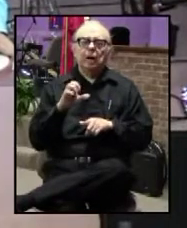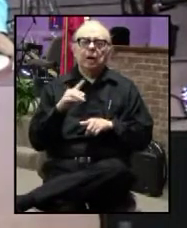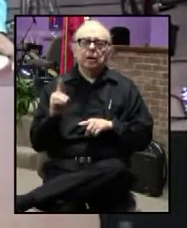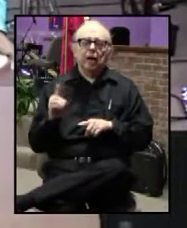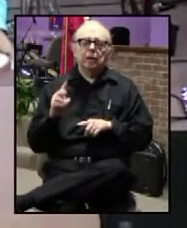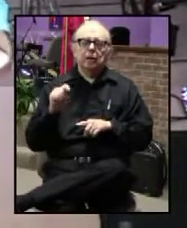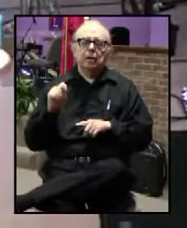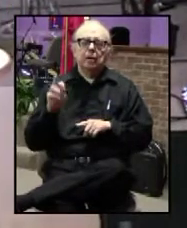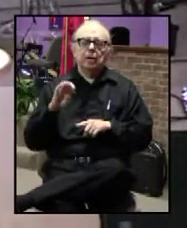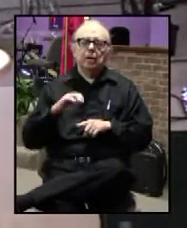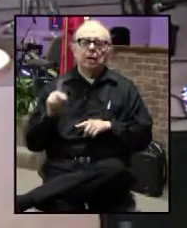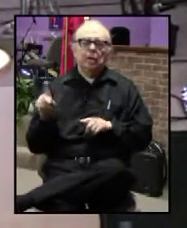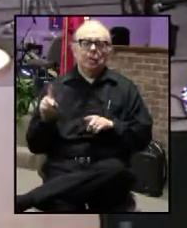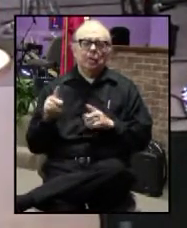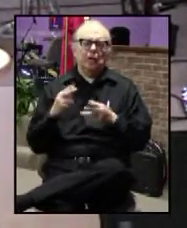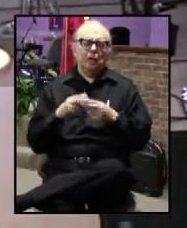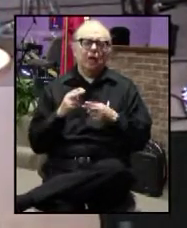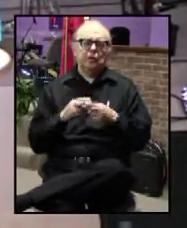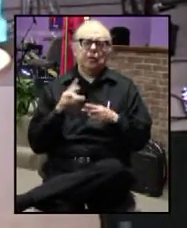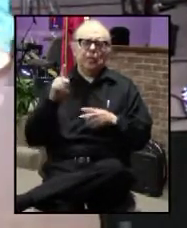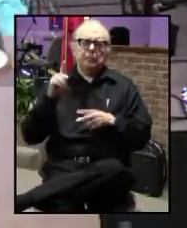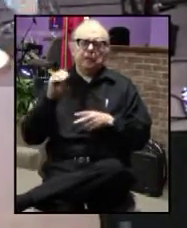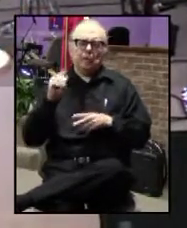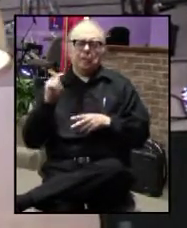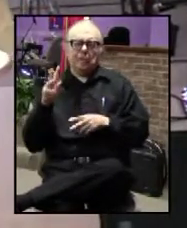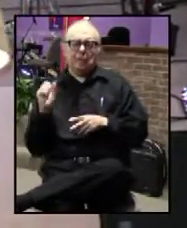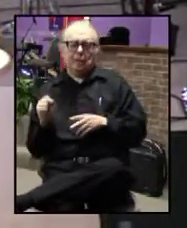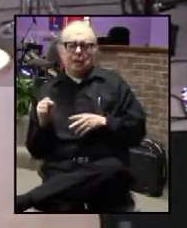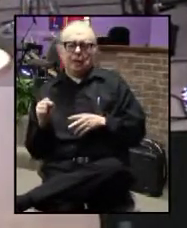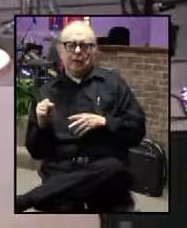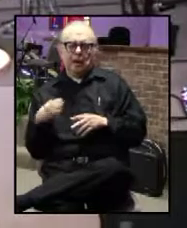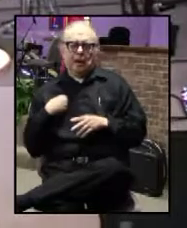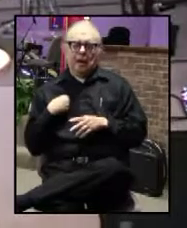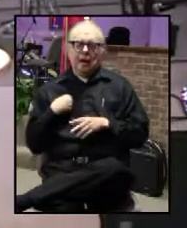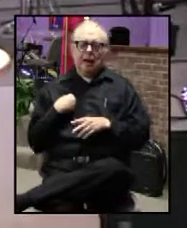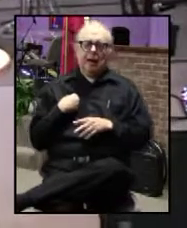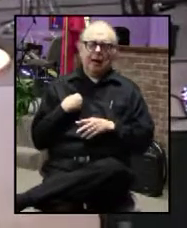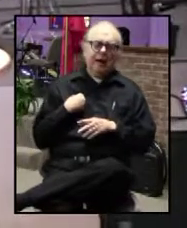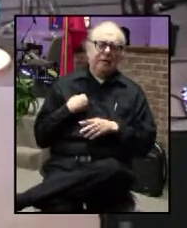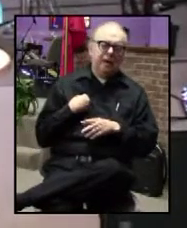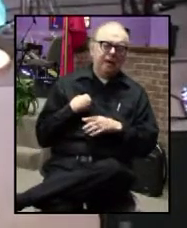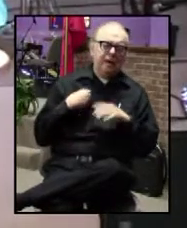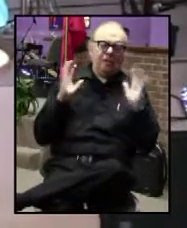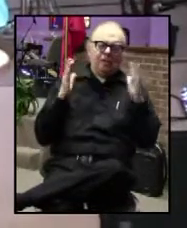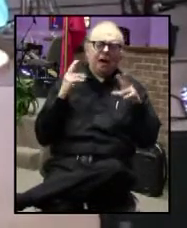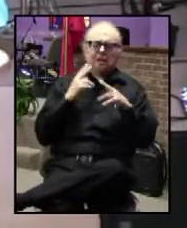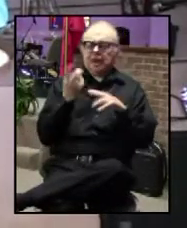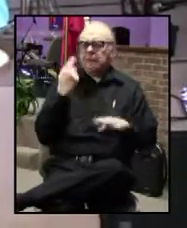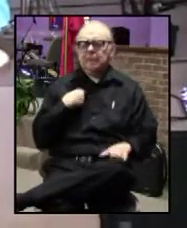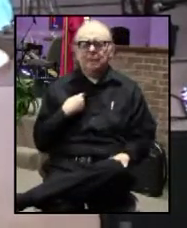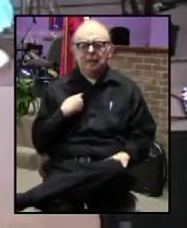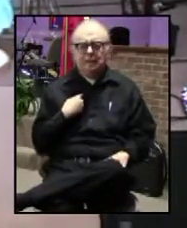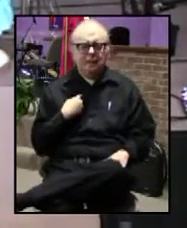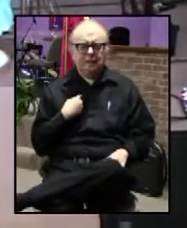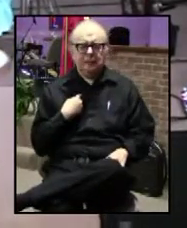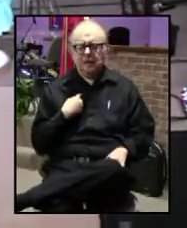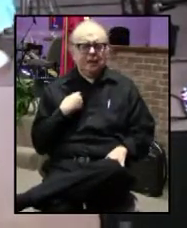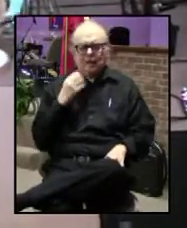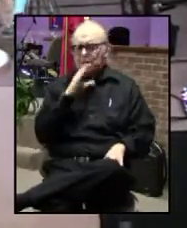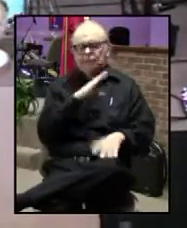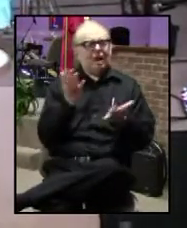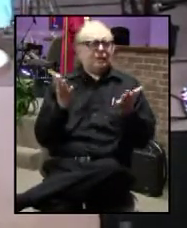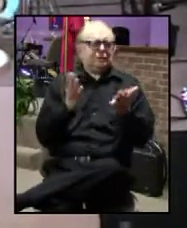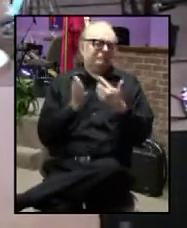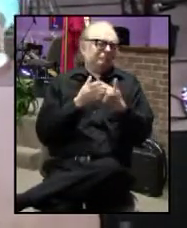at POTUS. You know, I'm trying to come up with a real wild name for me, something like Chuck Otis or something like that,